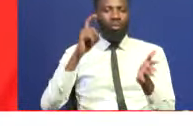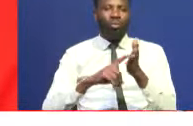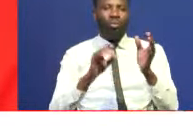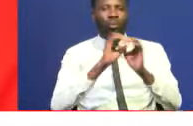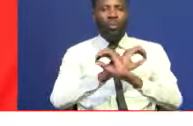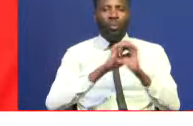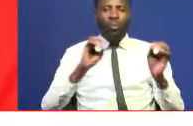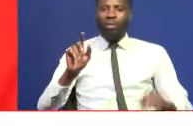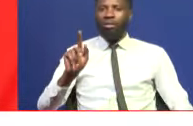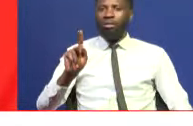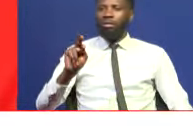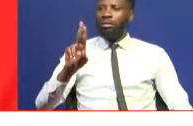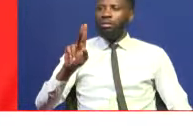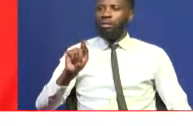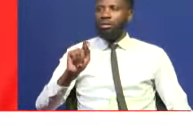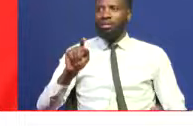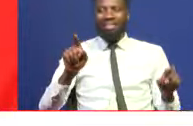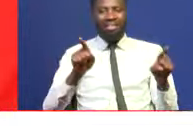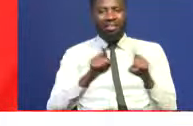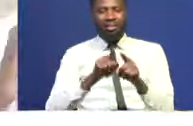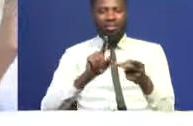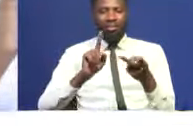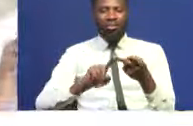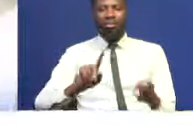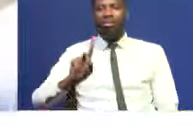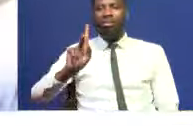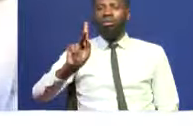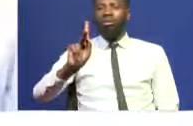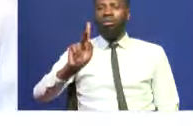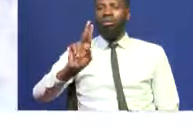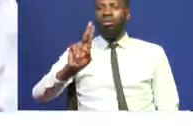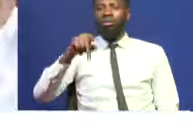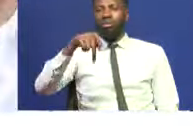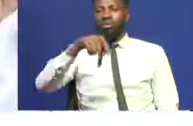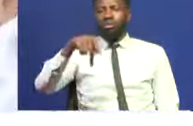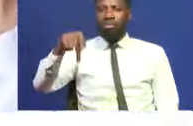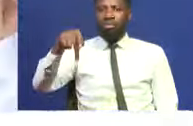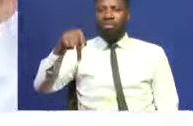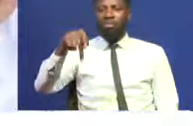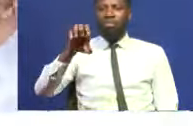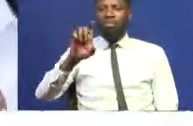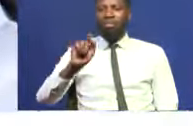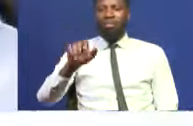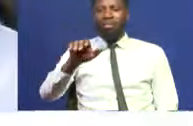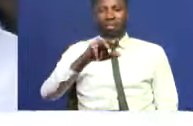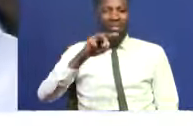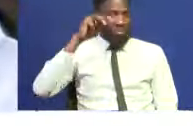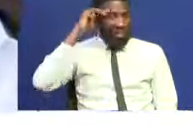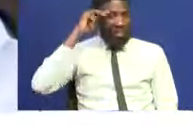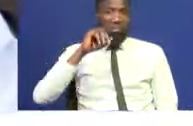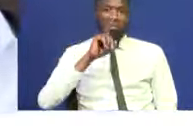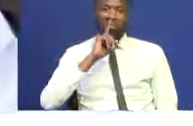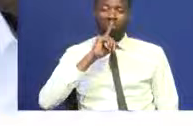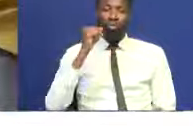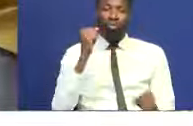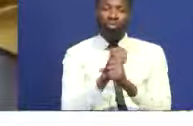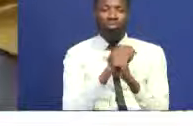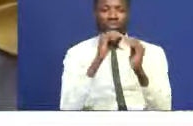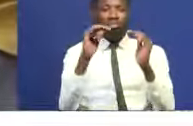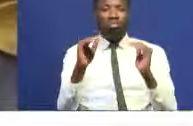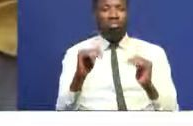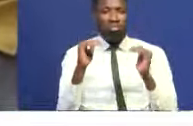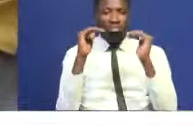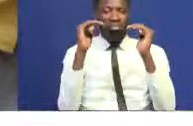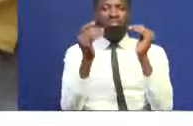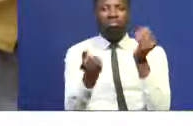Teachers NAT and the Kenya Union of Post-Primary Education Teachers KUPPET in Mandera, the promotion have introduced